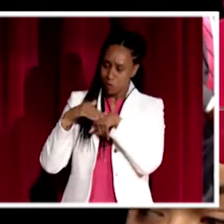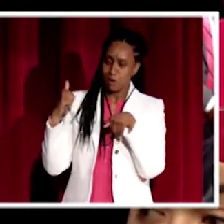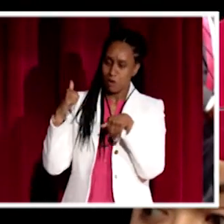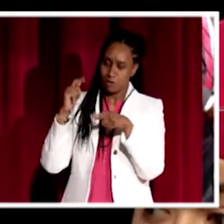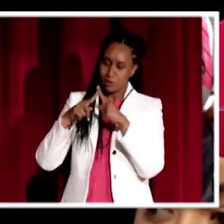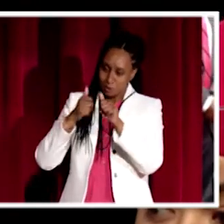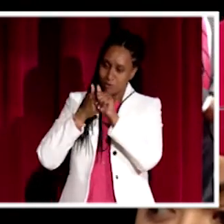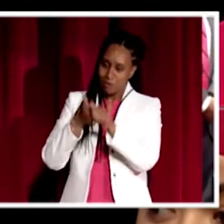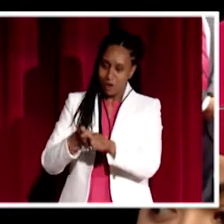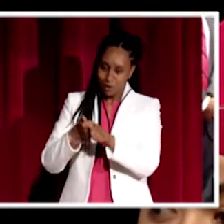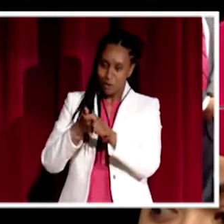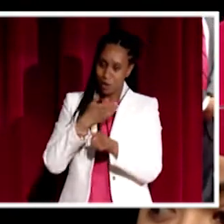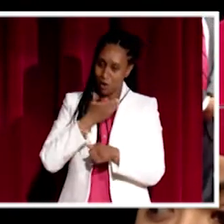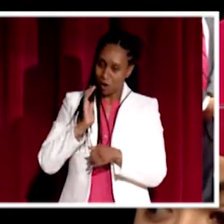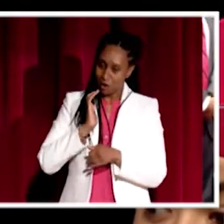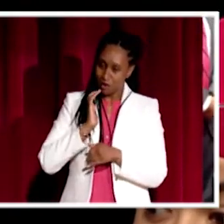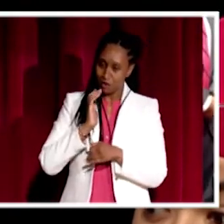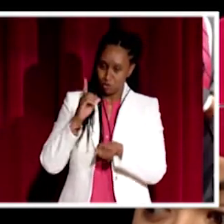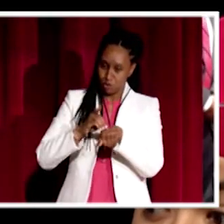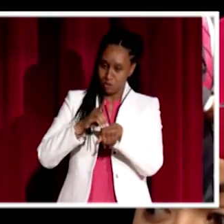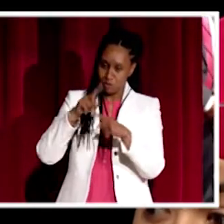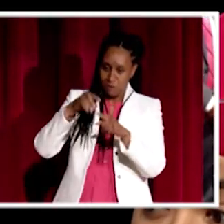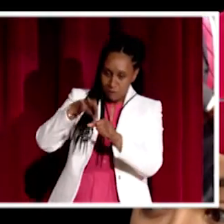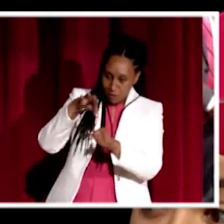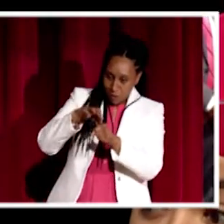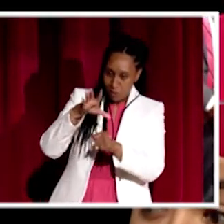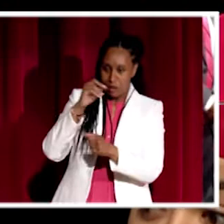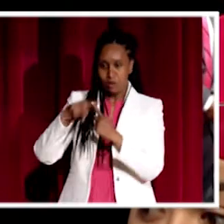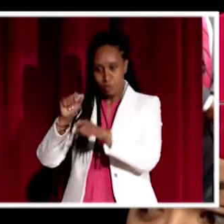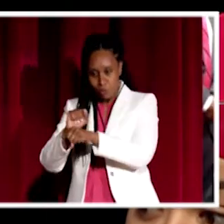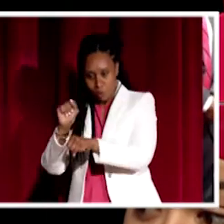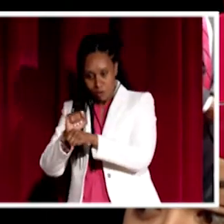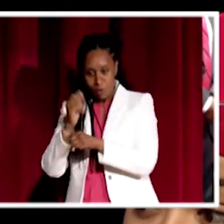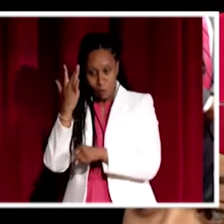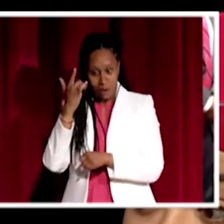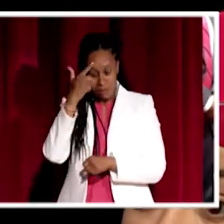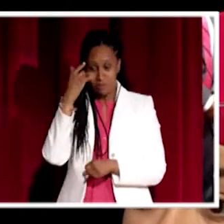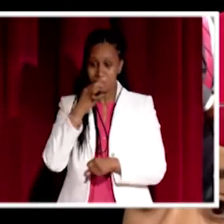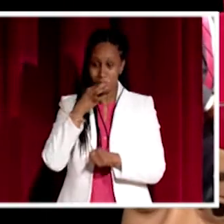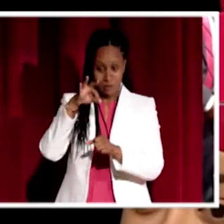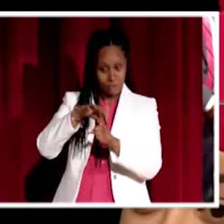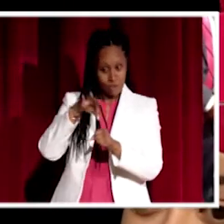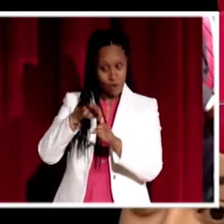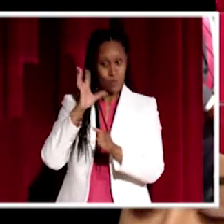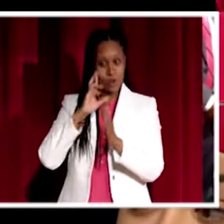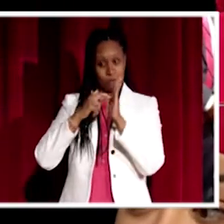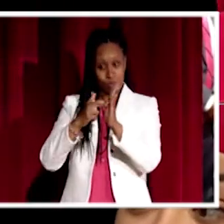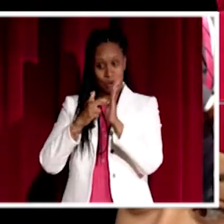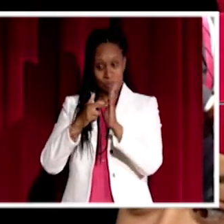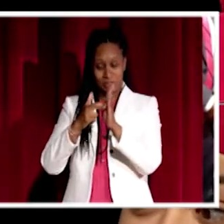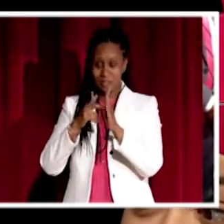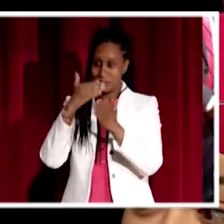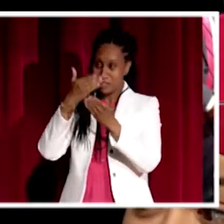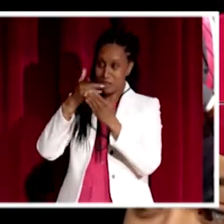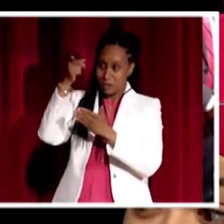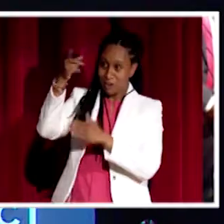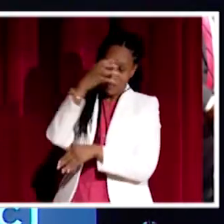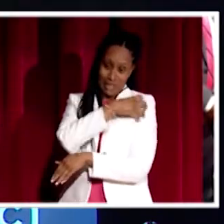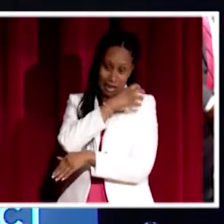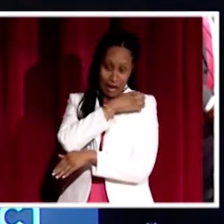democracy, to vote and to work so that sometime soon those votes might be represented down the street at the